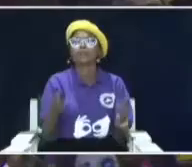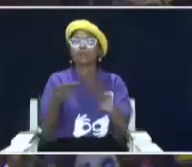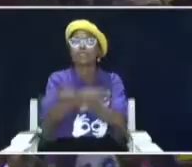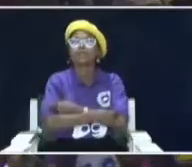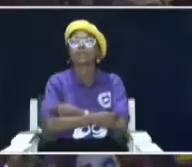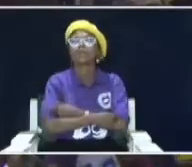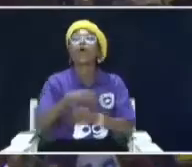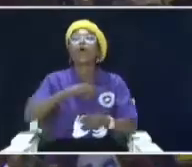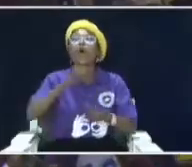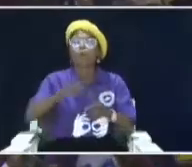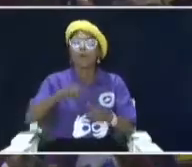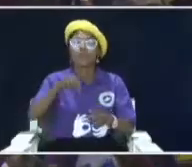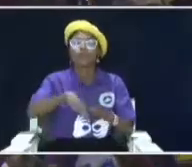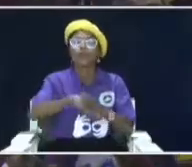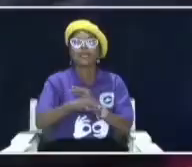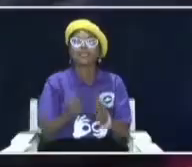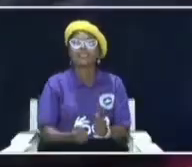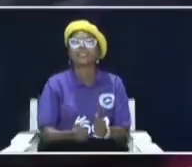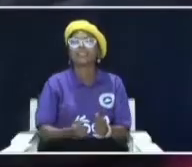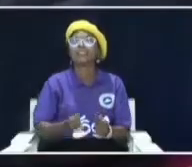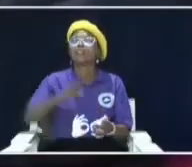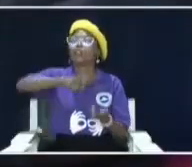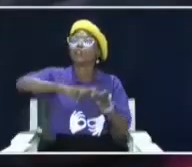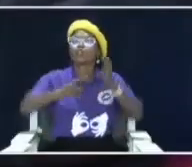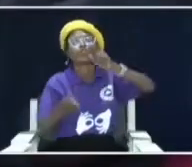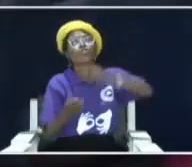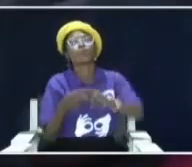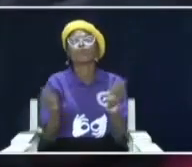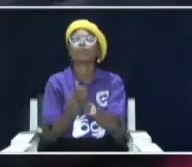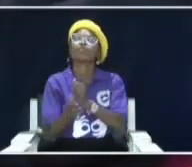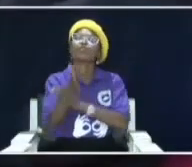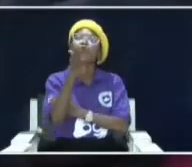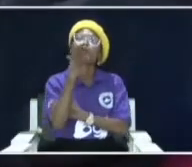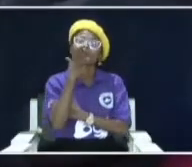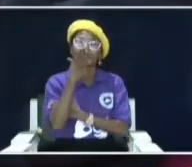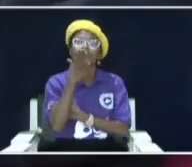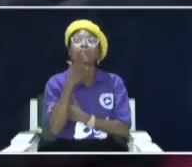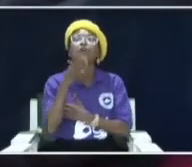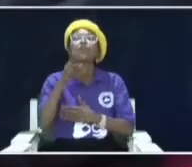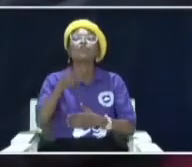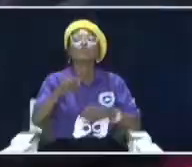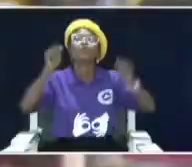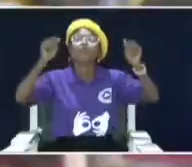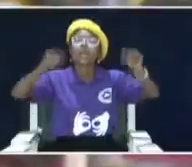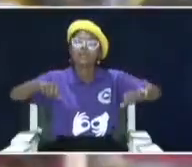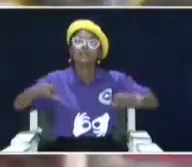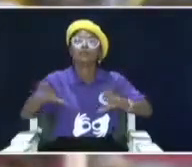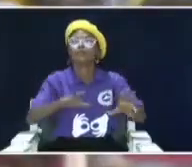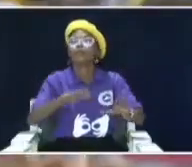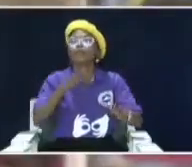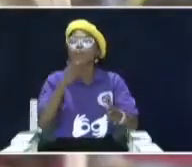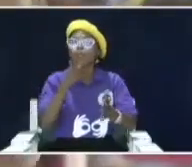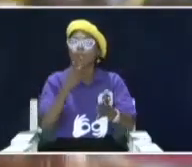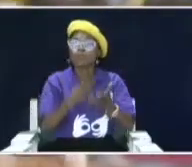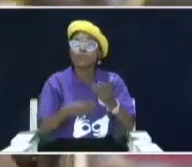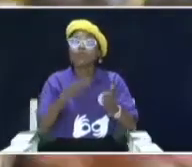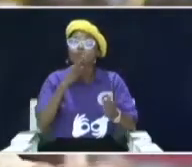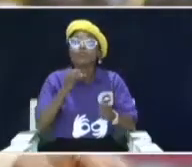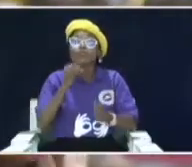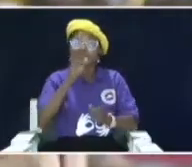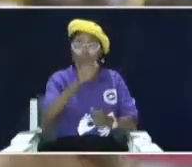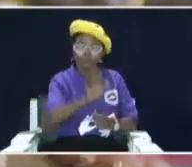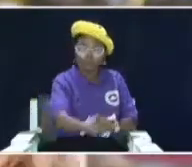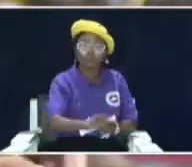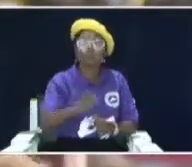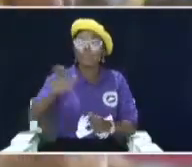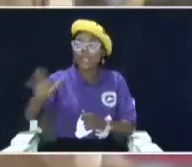And then when you are in partnership with God, you can do what you cannot do with your ability. You will lay hands on the